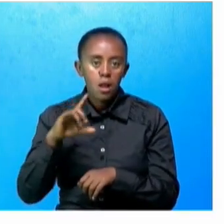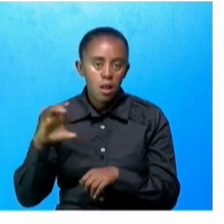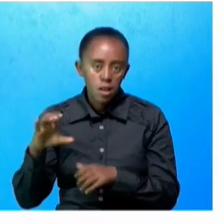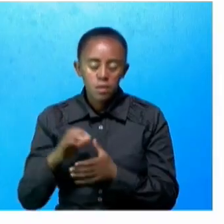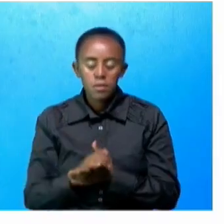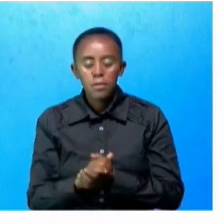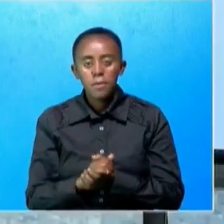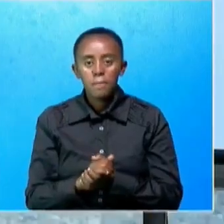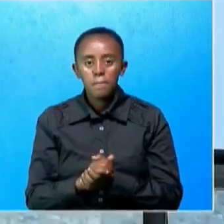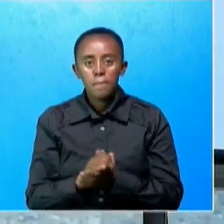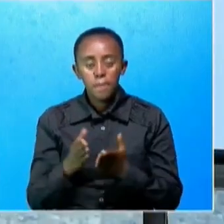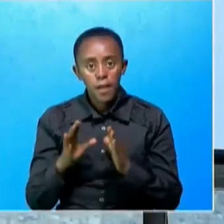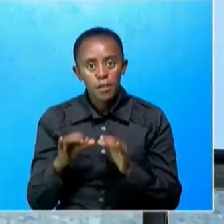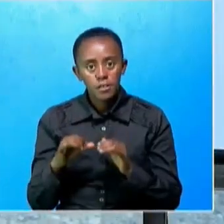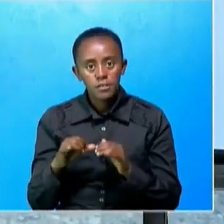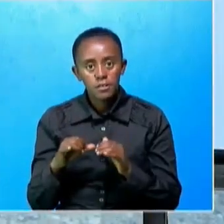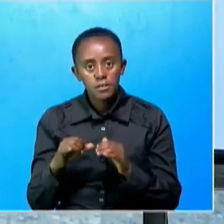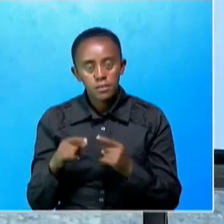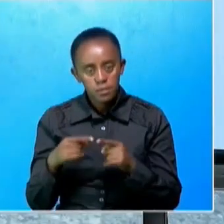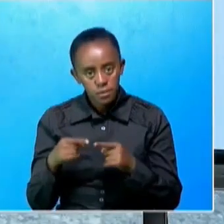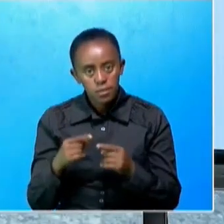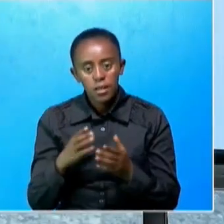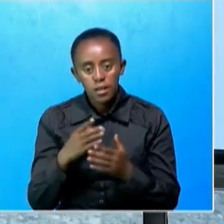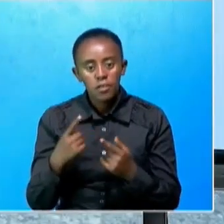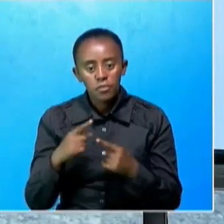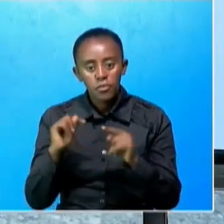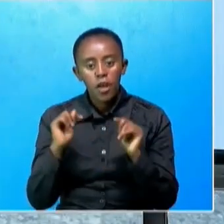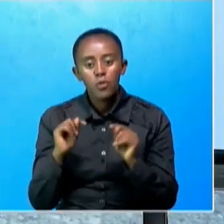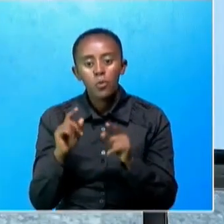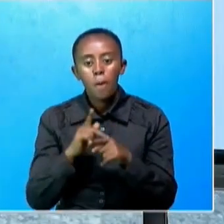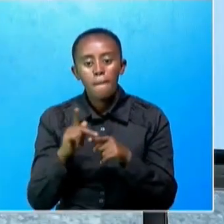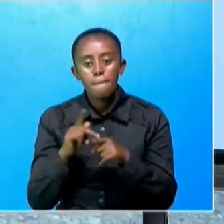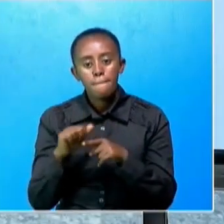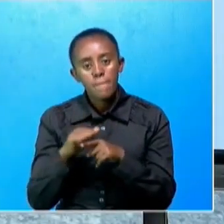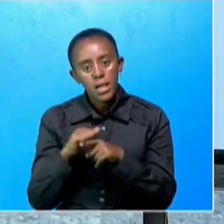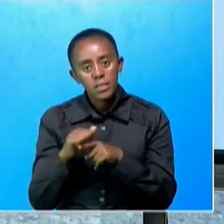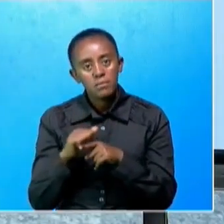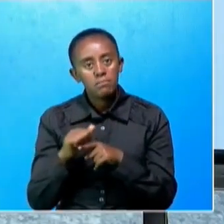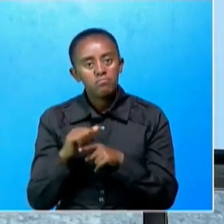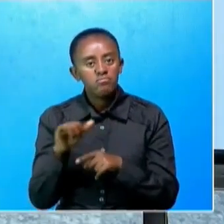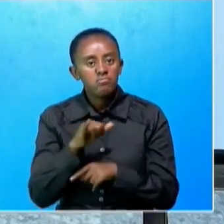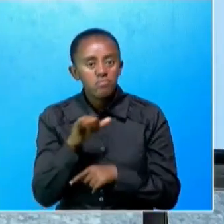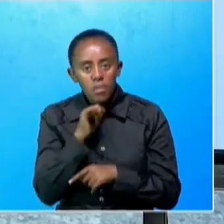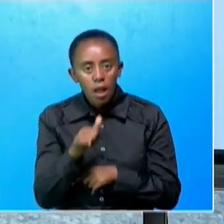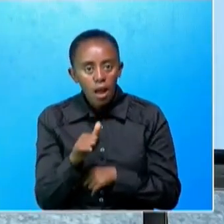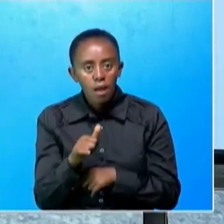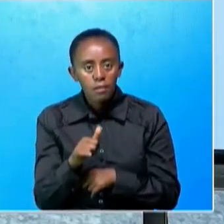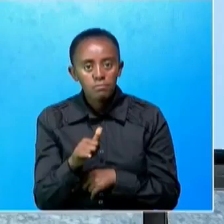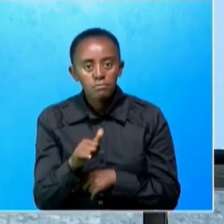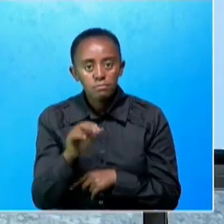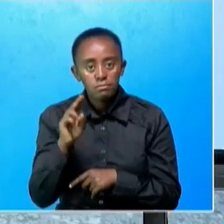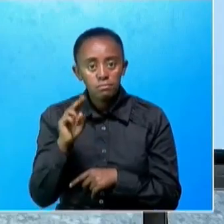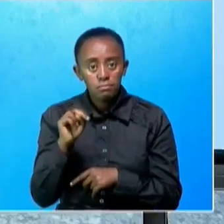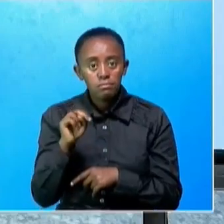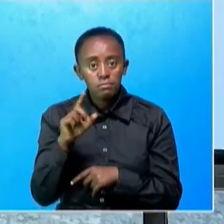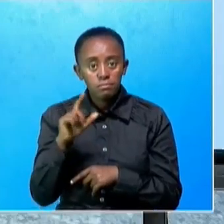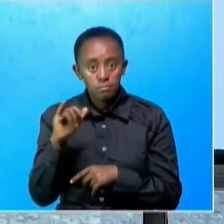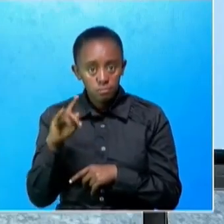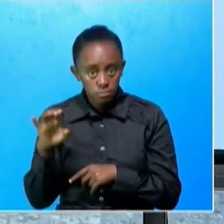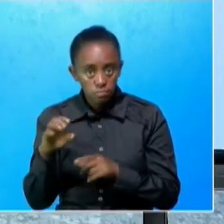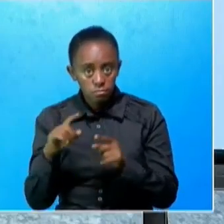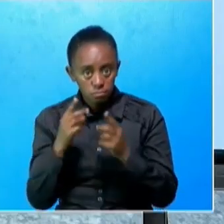Good. Let's go and try to practice. Unlike, the difference by itself implies